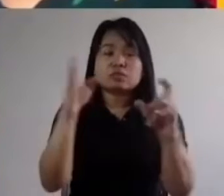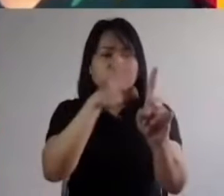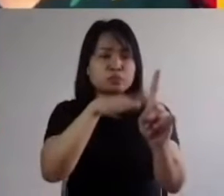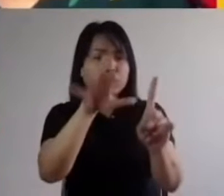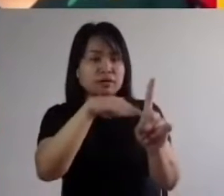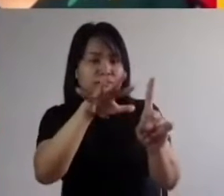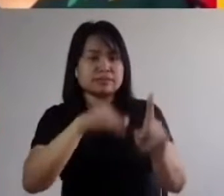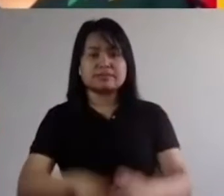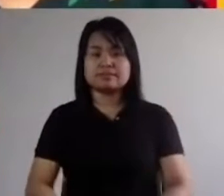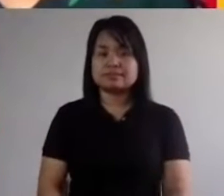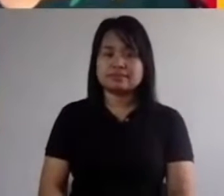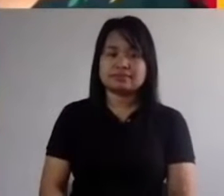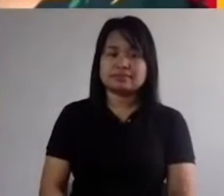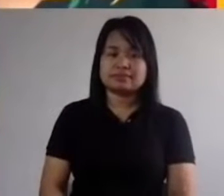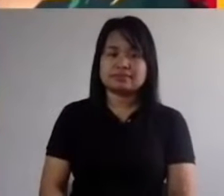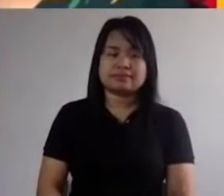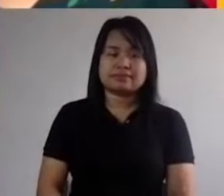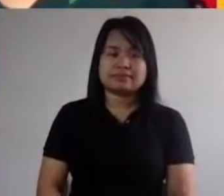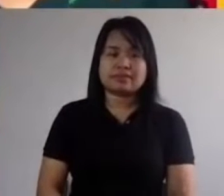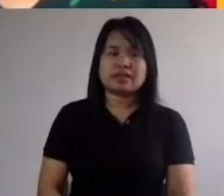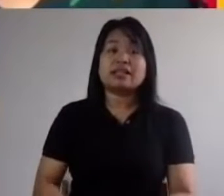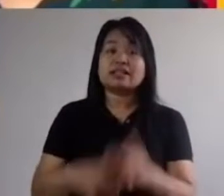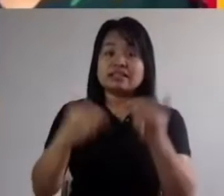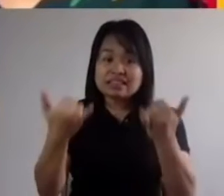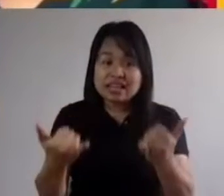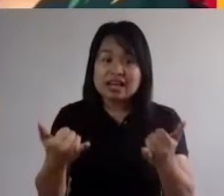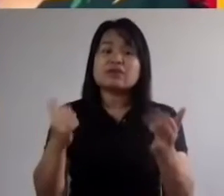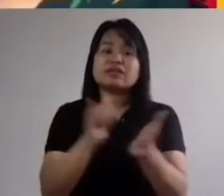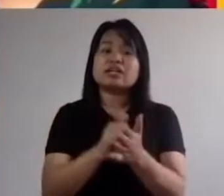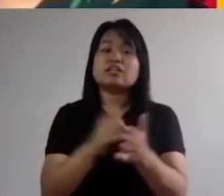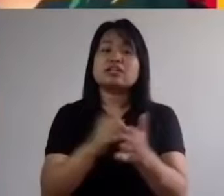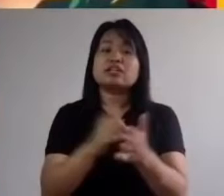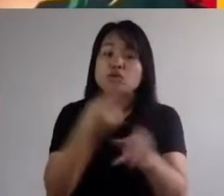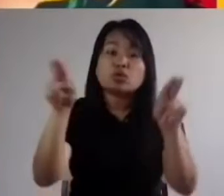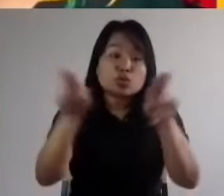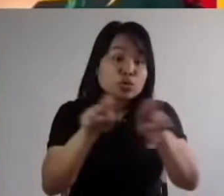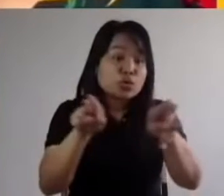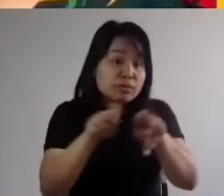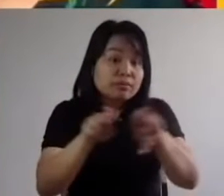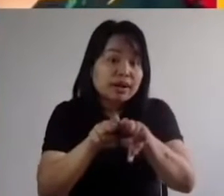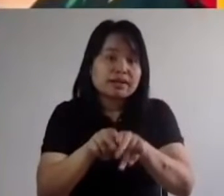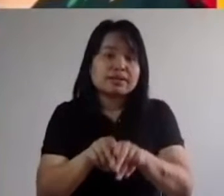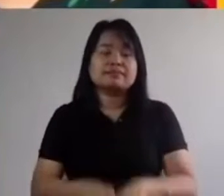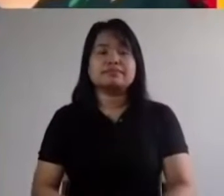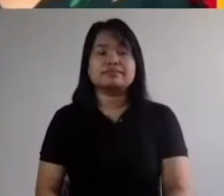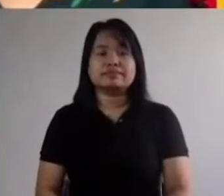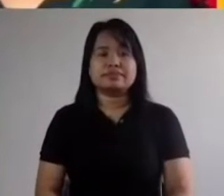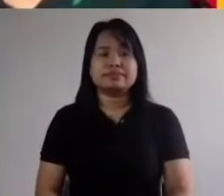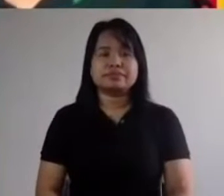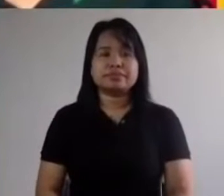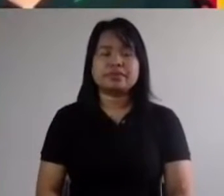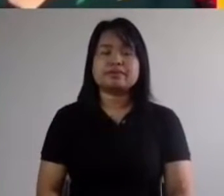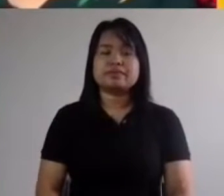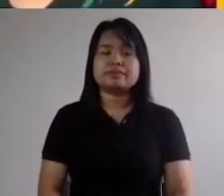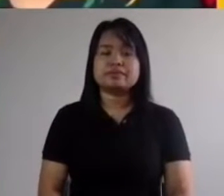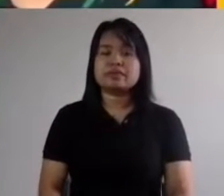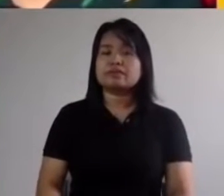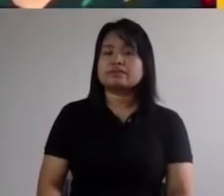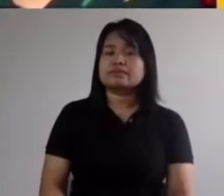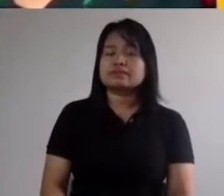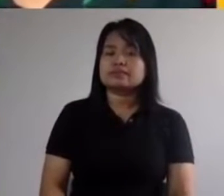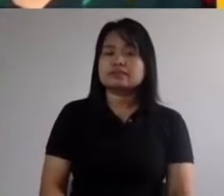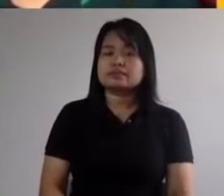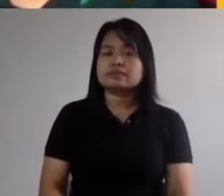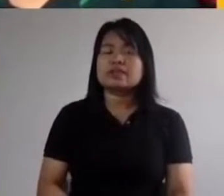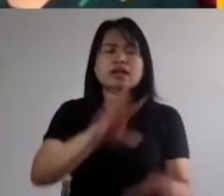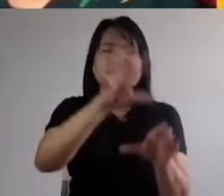the new normal and employment of learning delivery modalities. Further, included also in